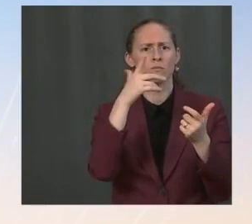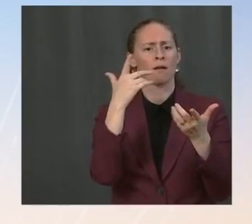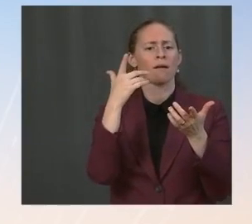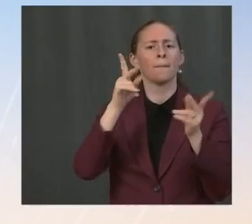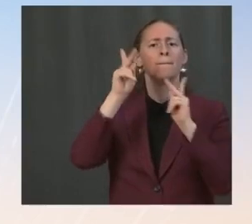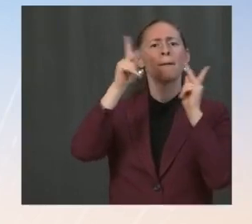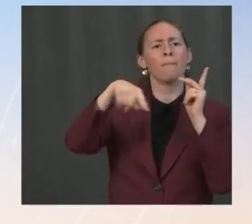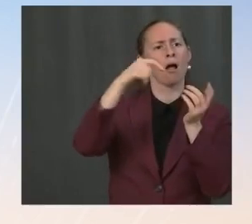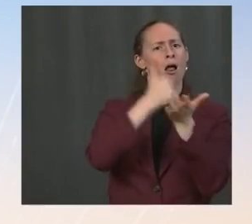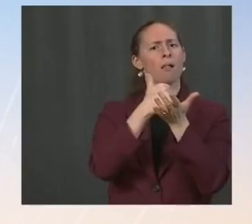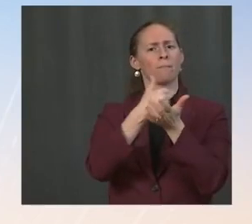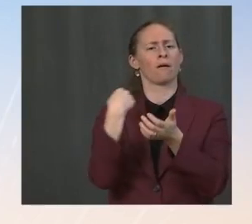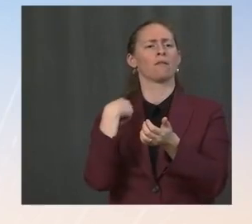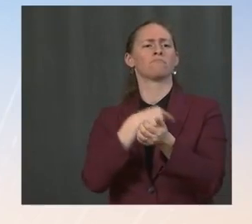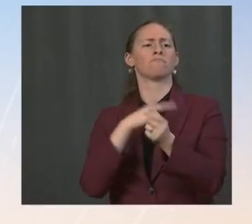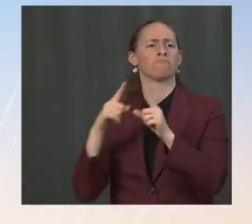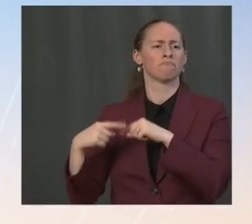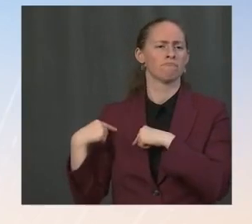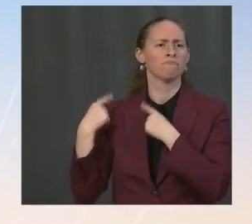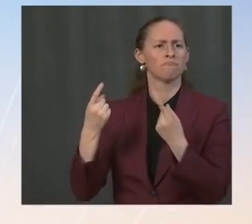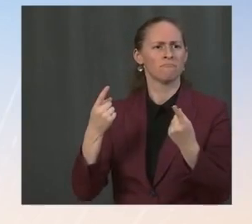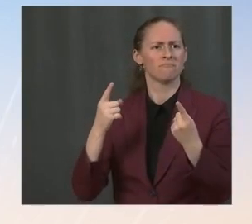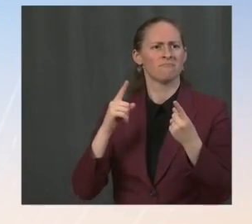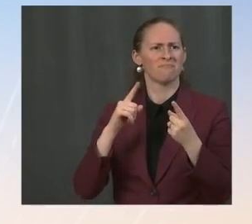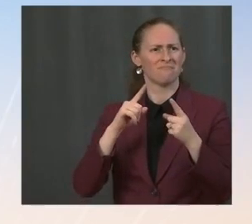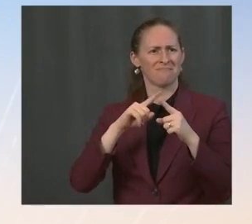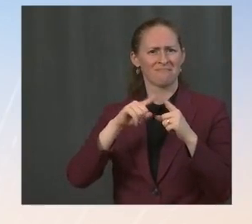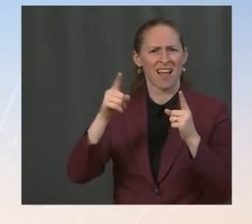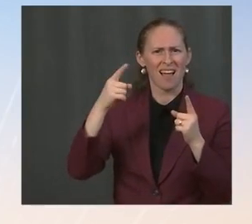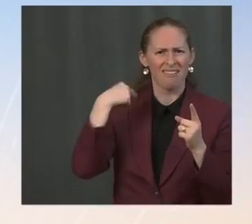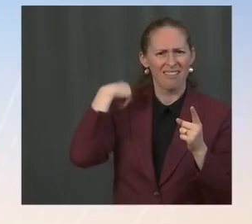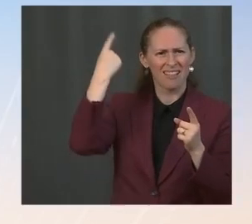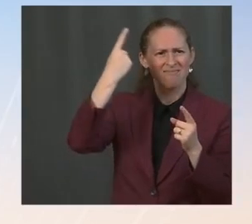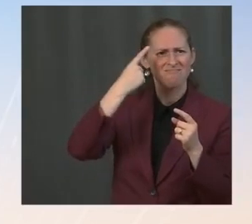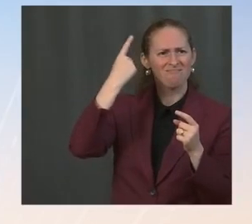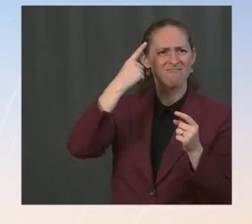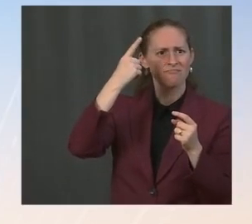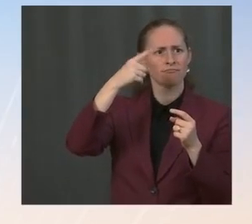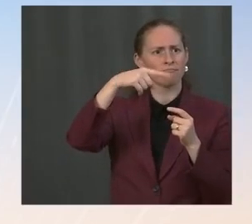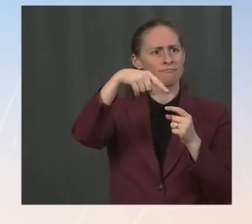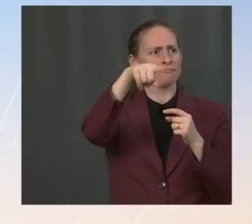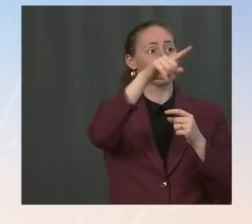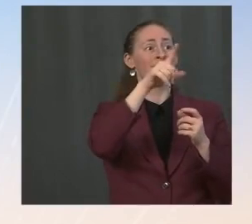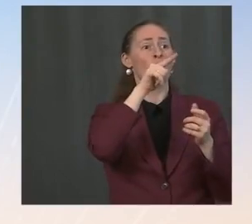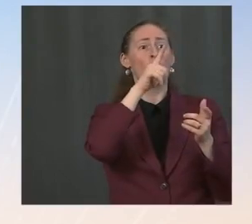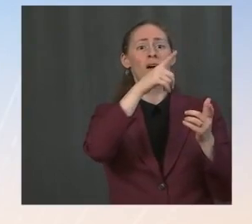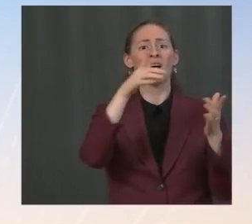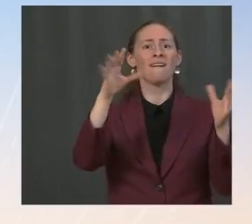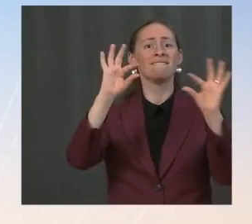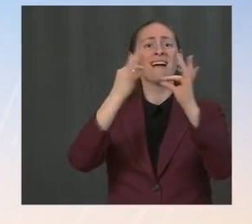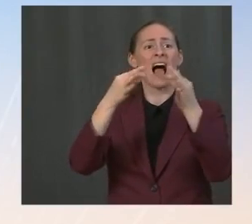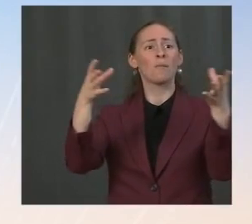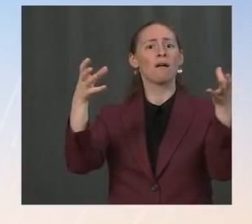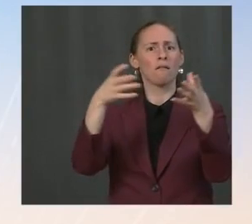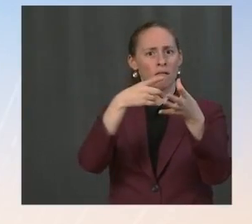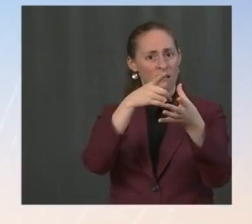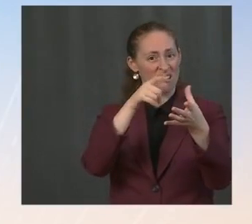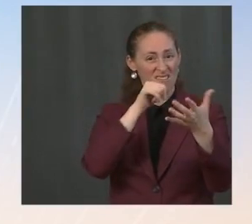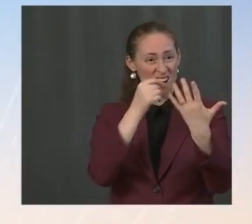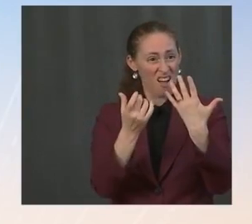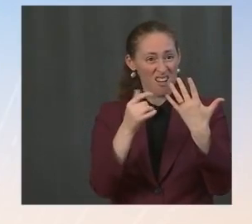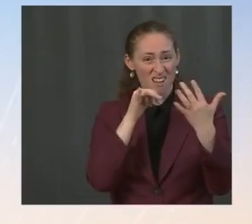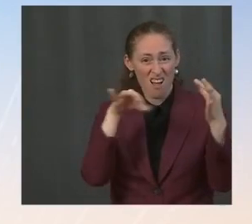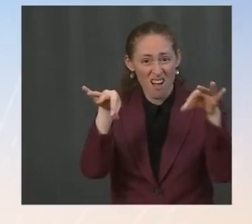mission, but they are not, they're currently in military, but they are not people who fit